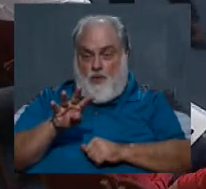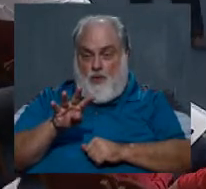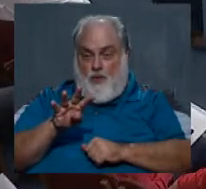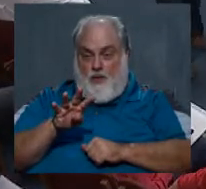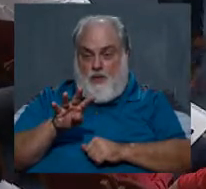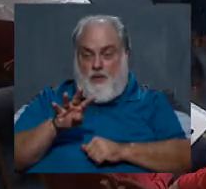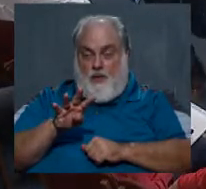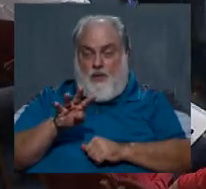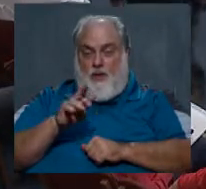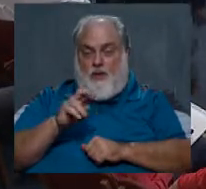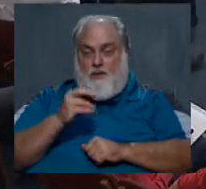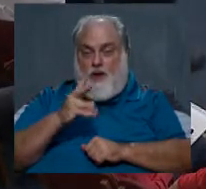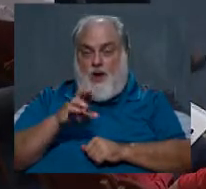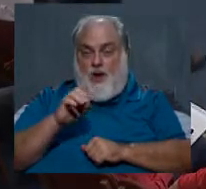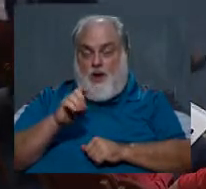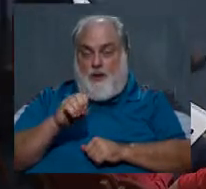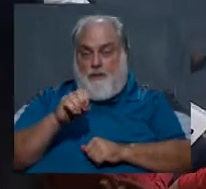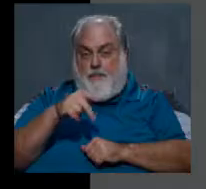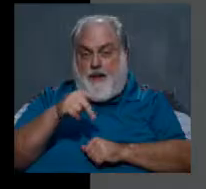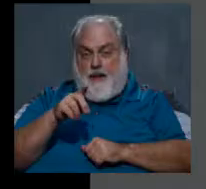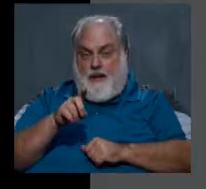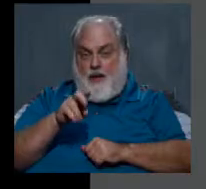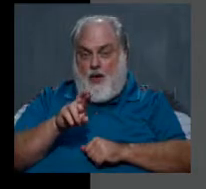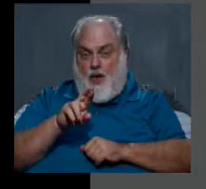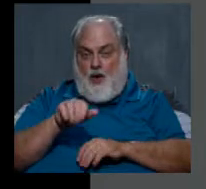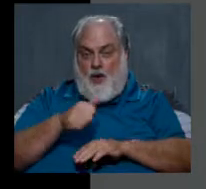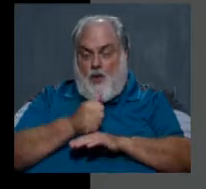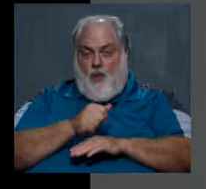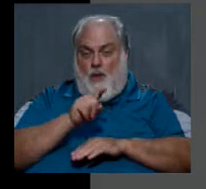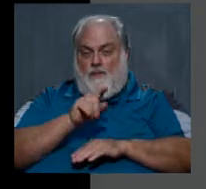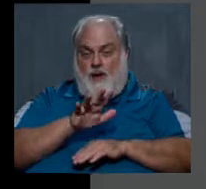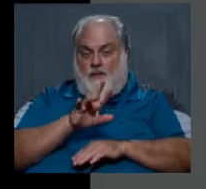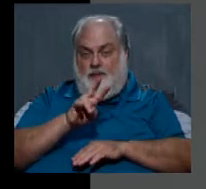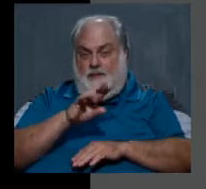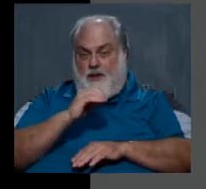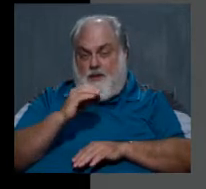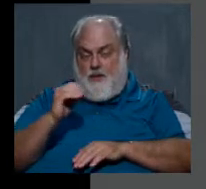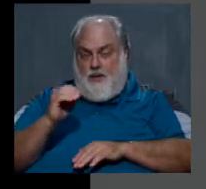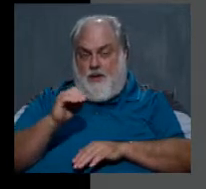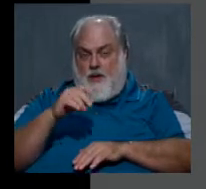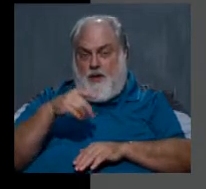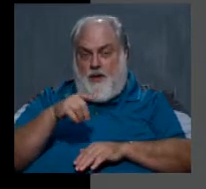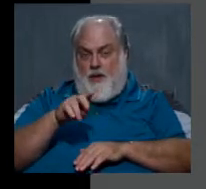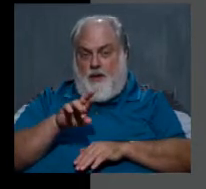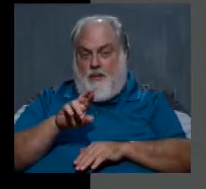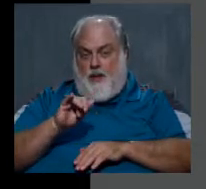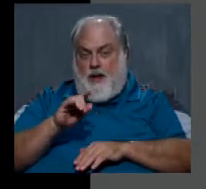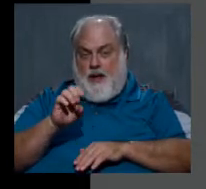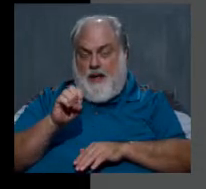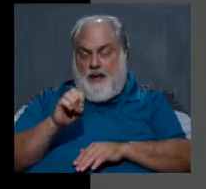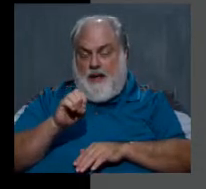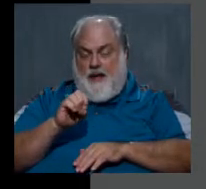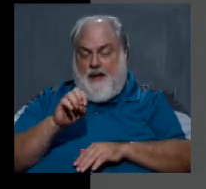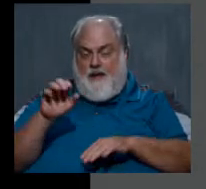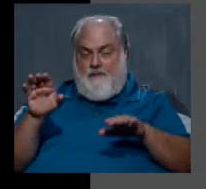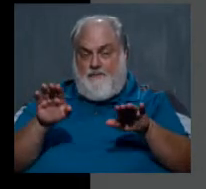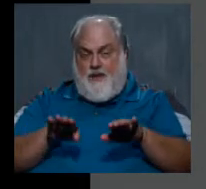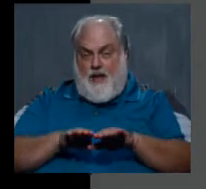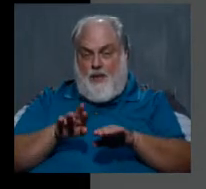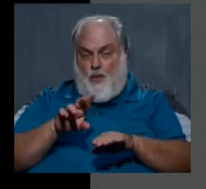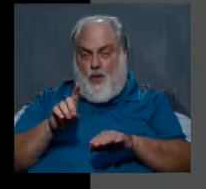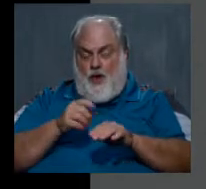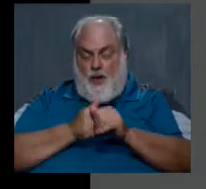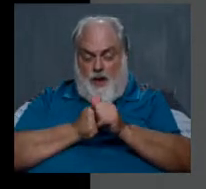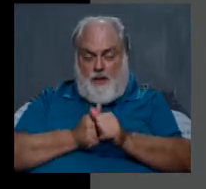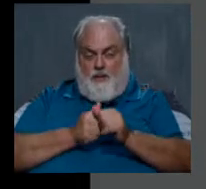Z-9244, Rival Cove Long Form PDR, located at 15700 Pride Valley Road. Staff recommends approval of the request, subject to